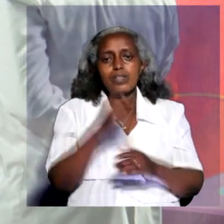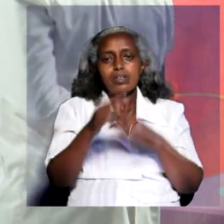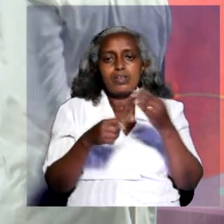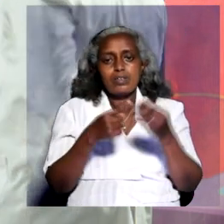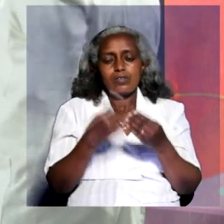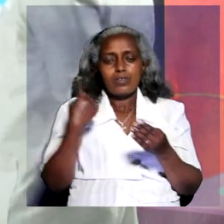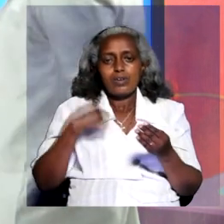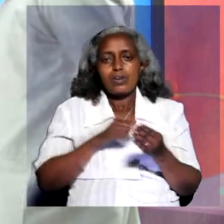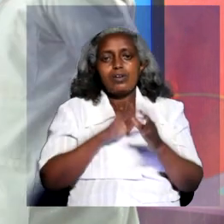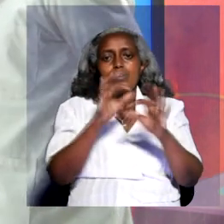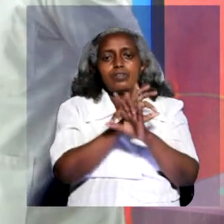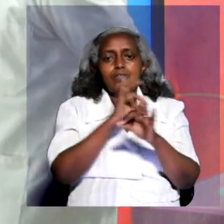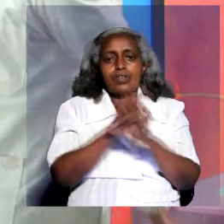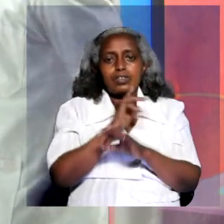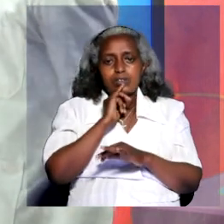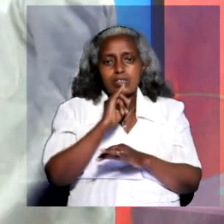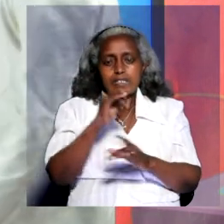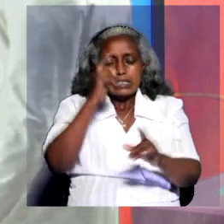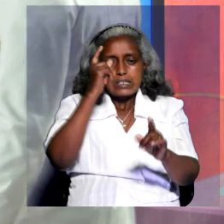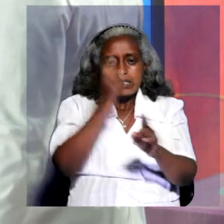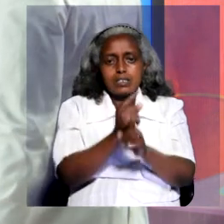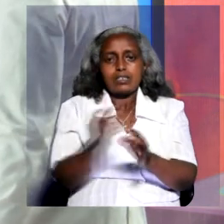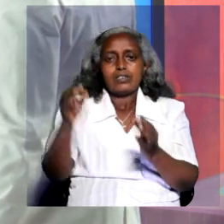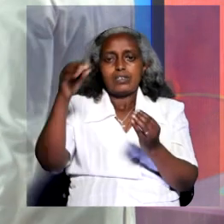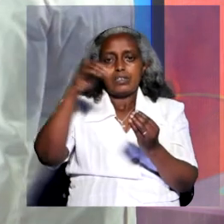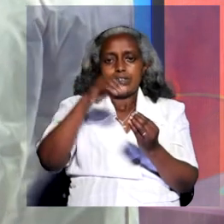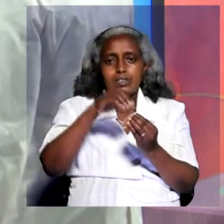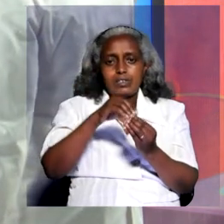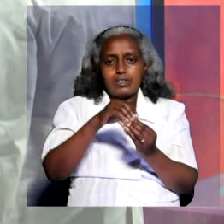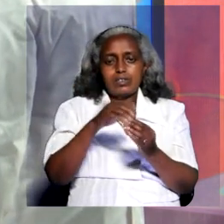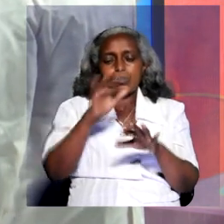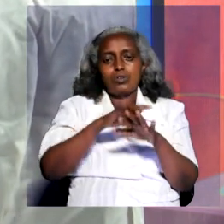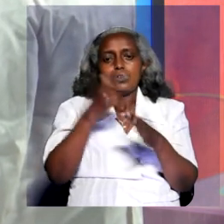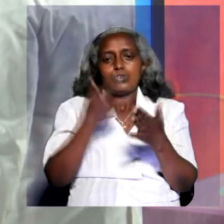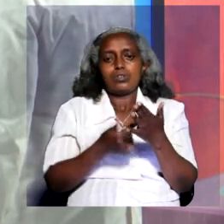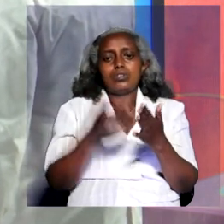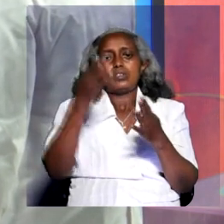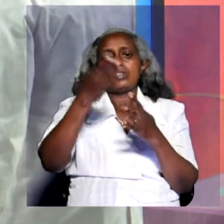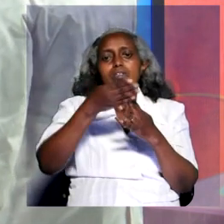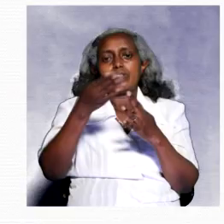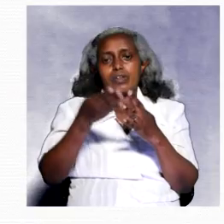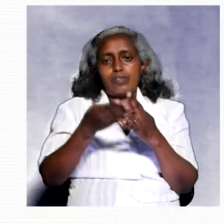Therefore, our function is strictly increasing on this interval.